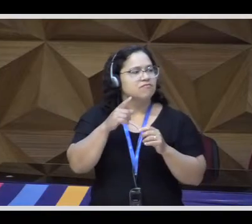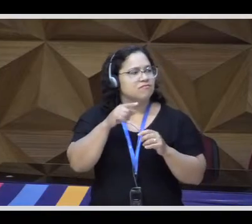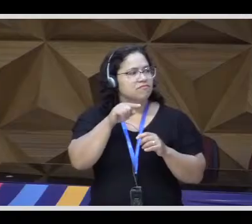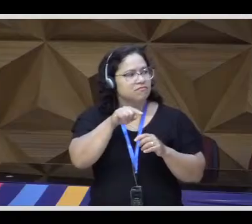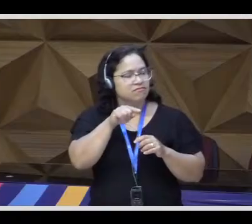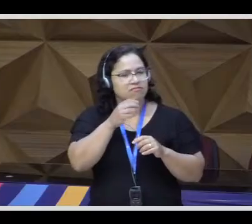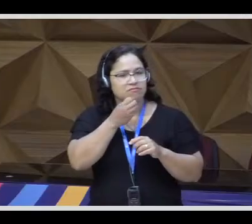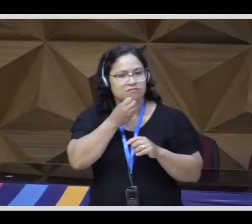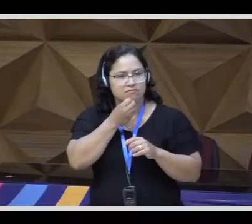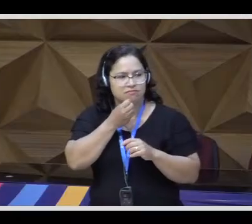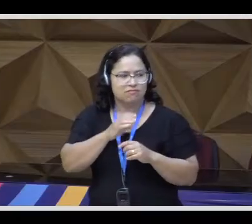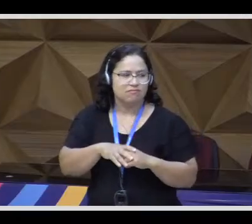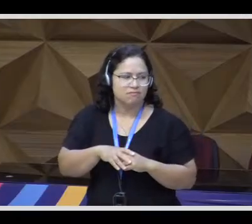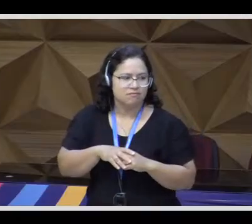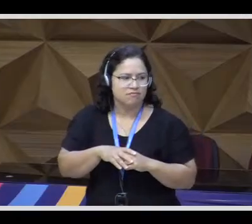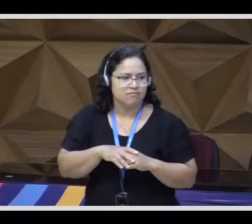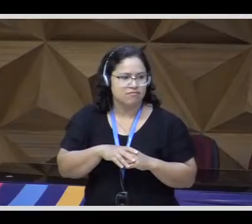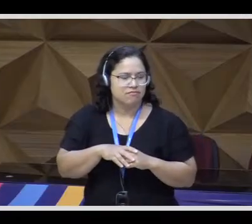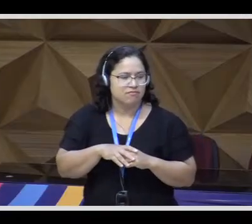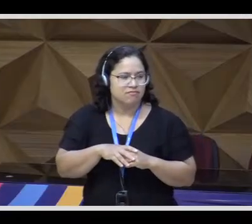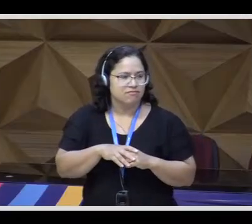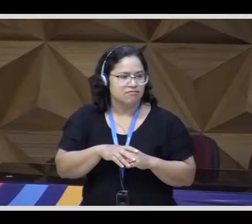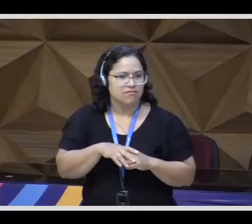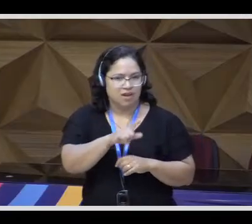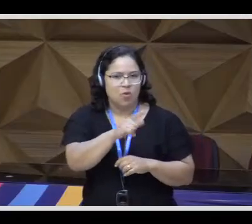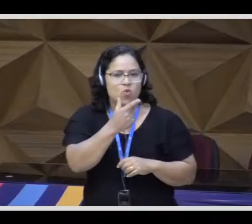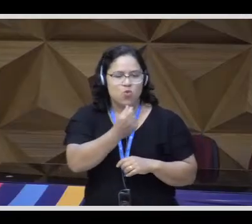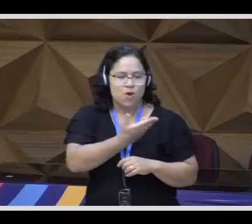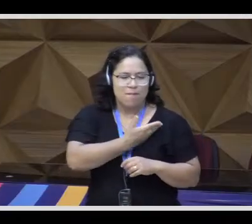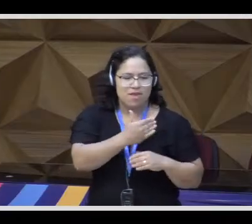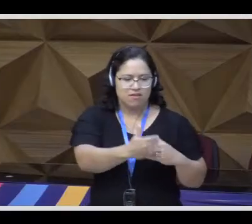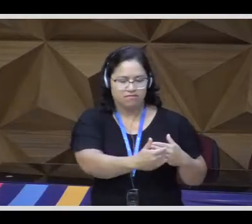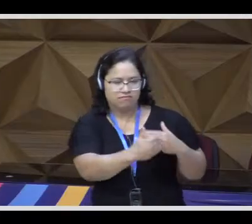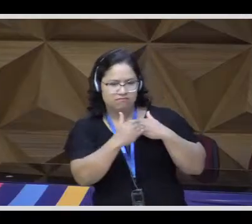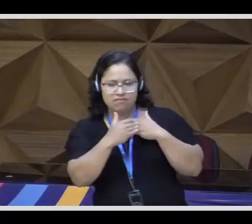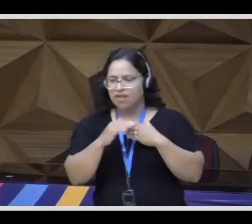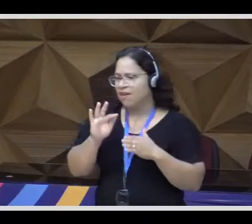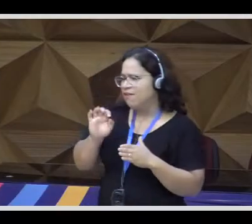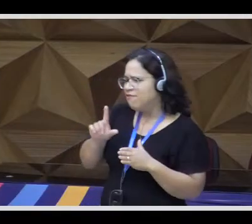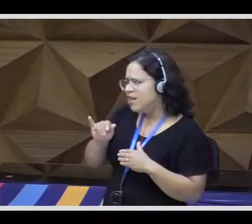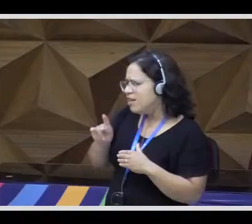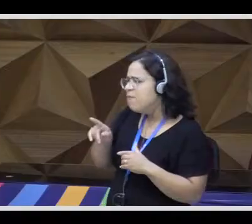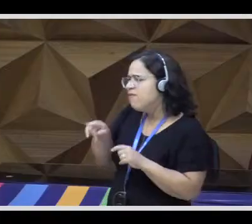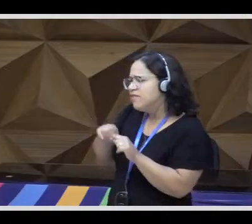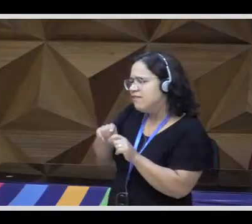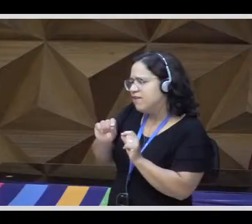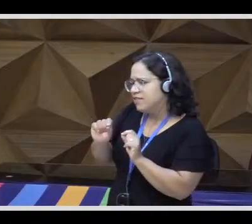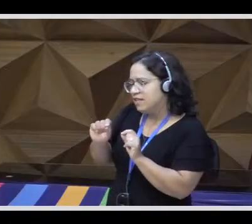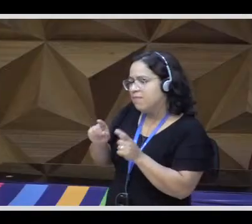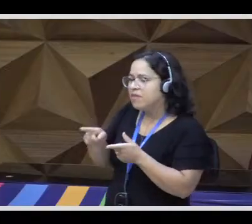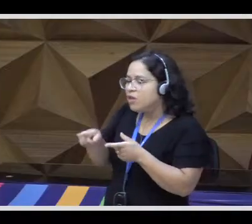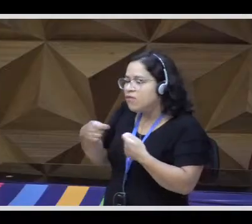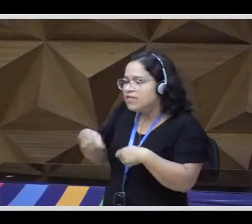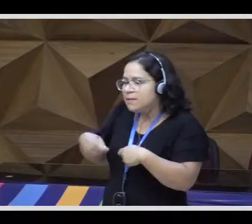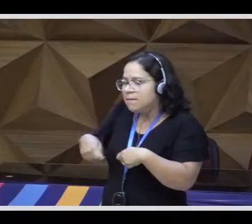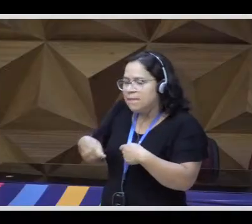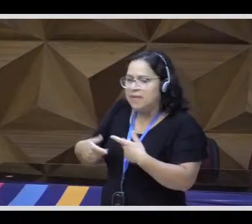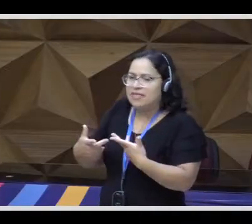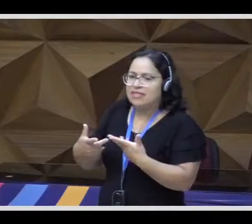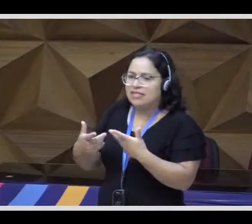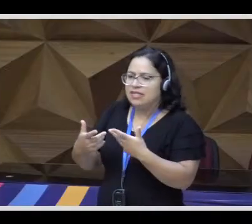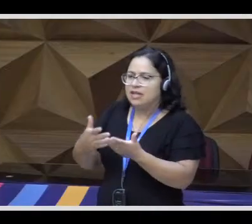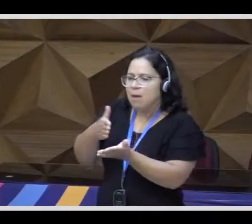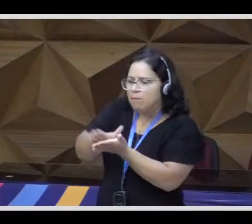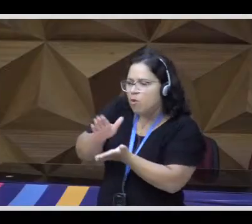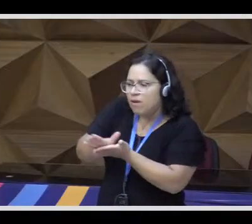one of my friend's idea. He said, Philippe, you know what you have to do? You have to do what the polls do. You have to publish your data